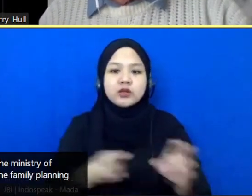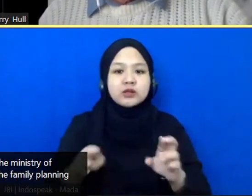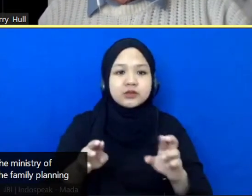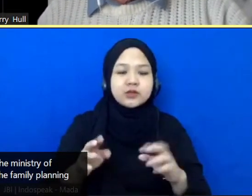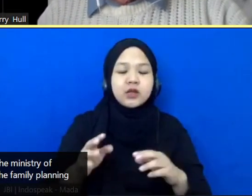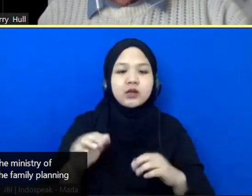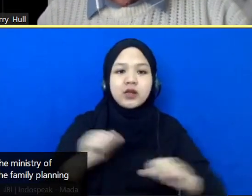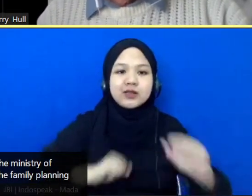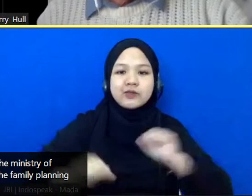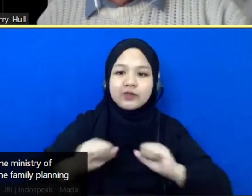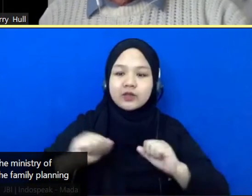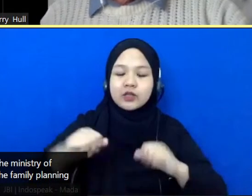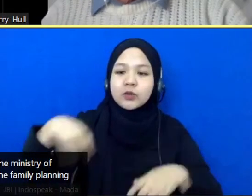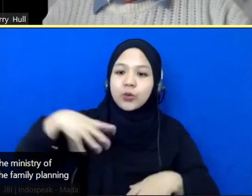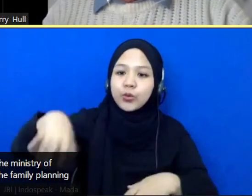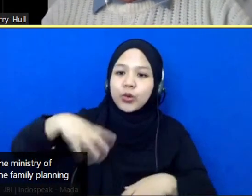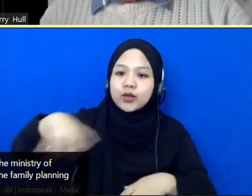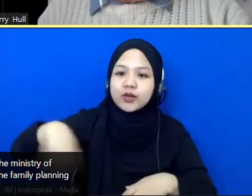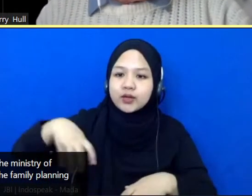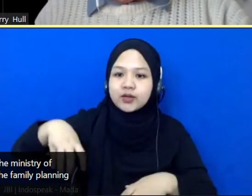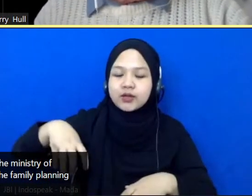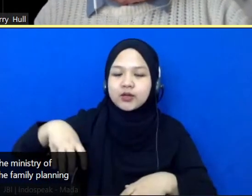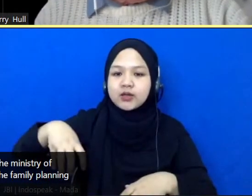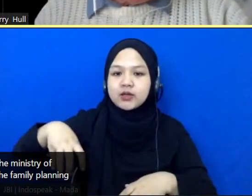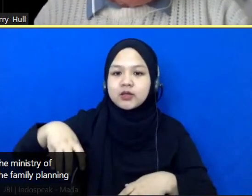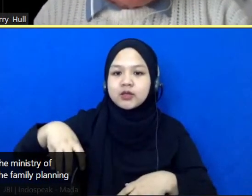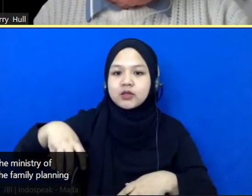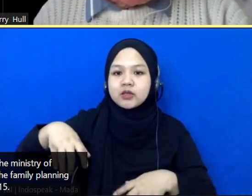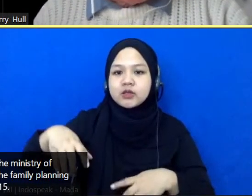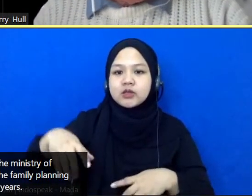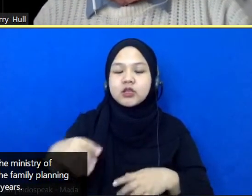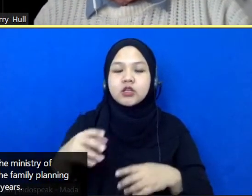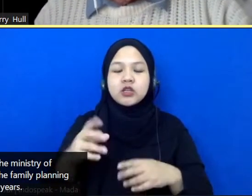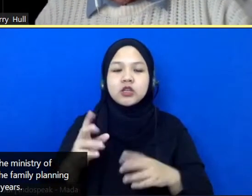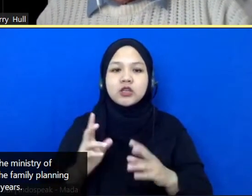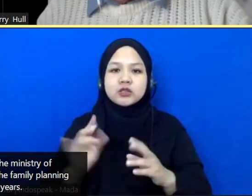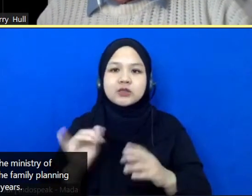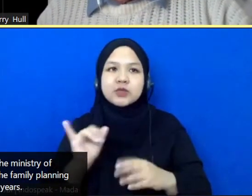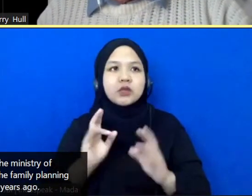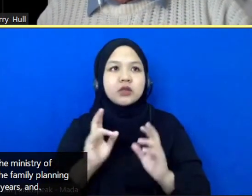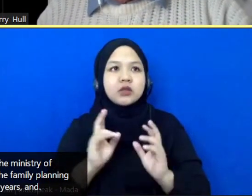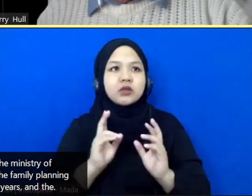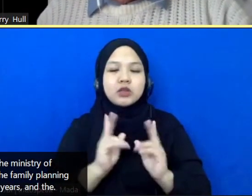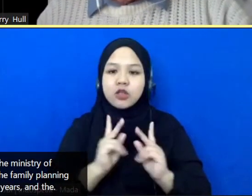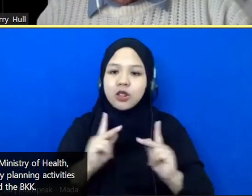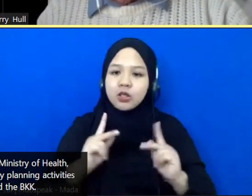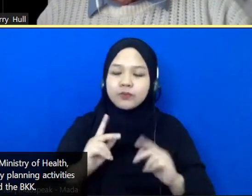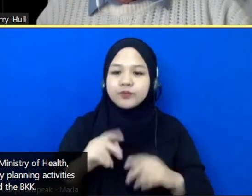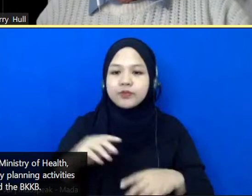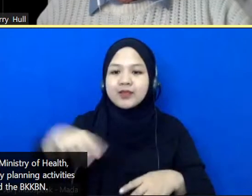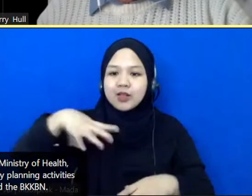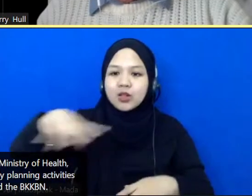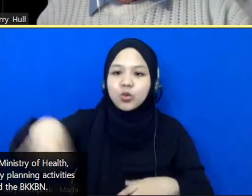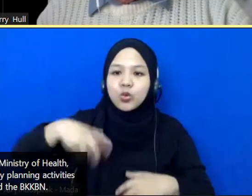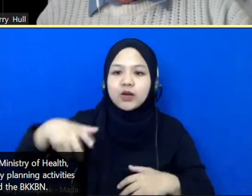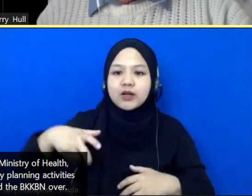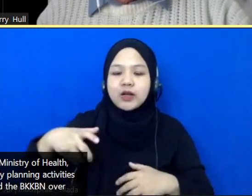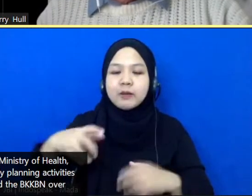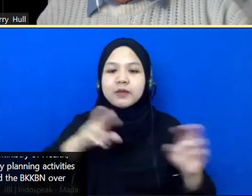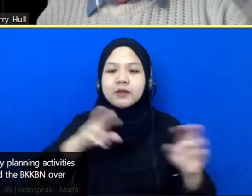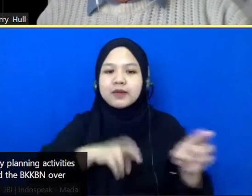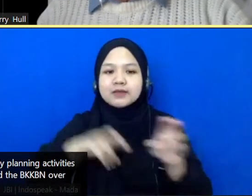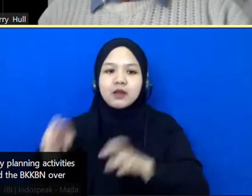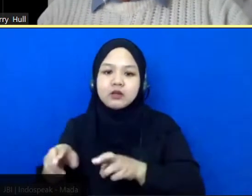activities of the country for almost 50 years. And the BKKBN over the